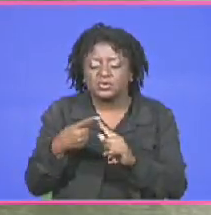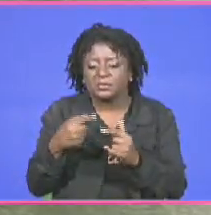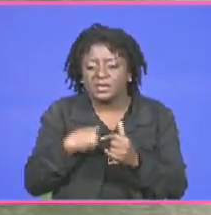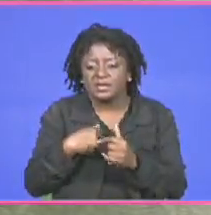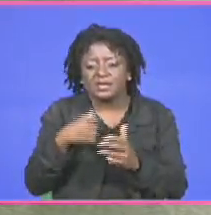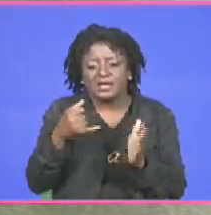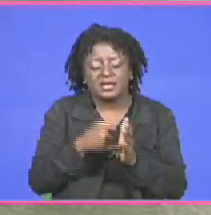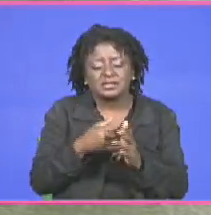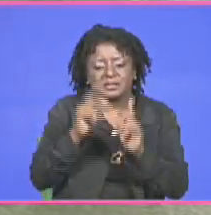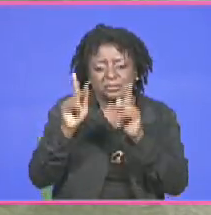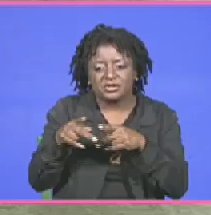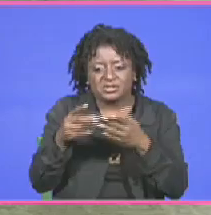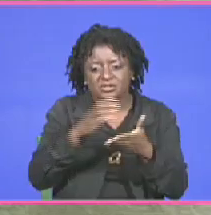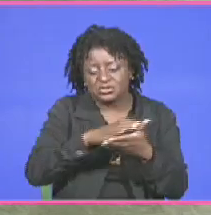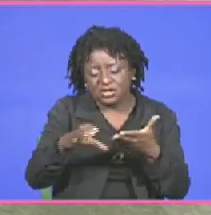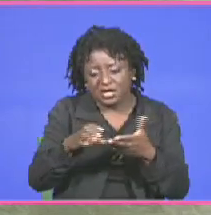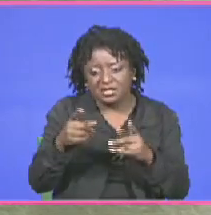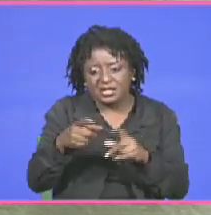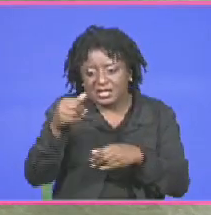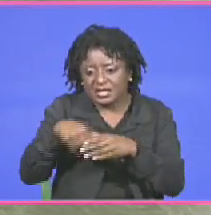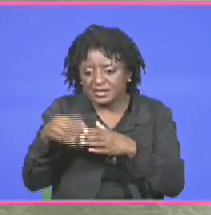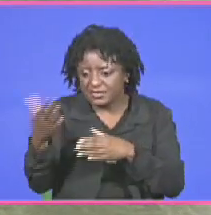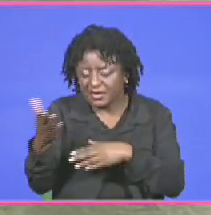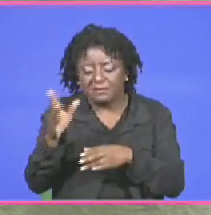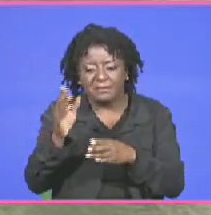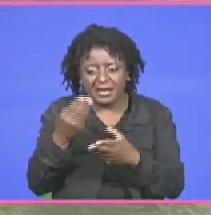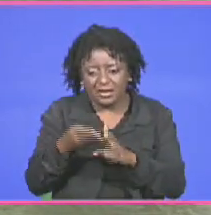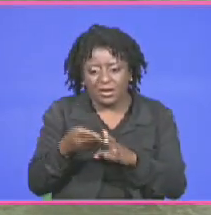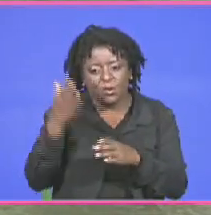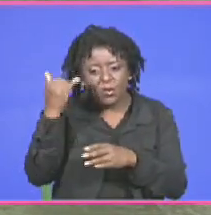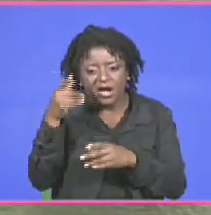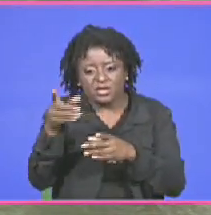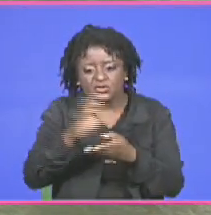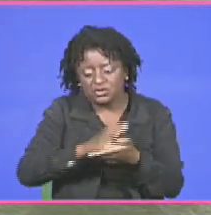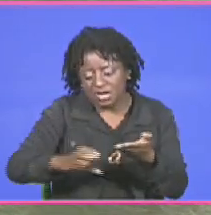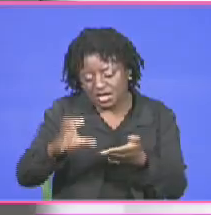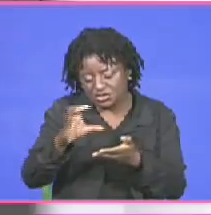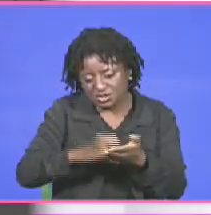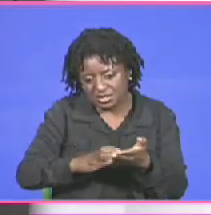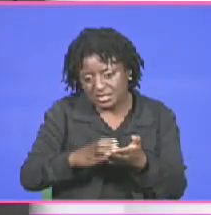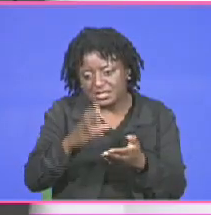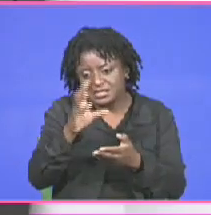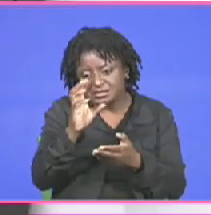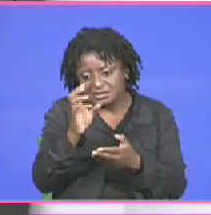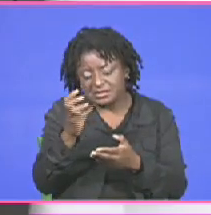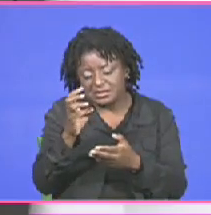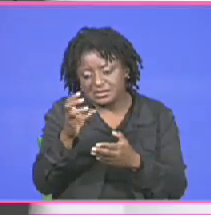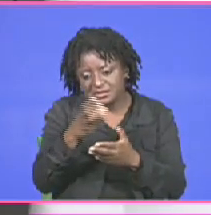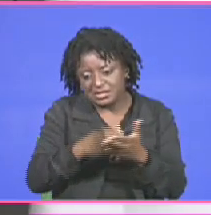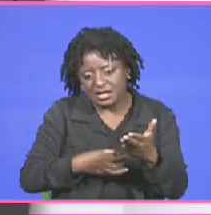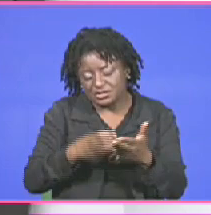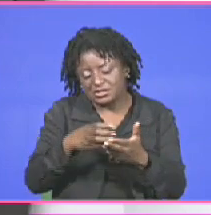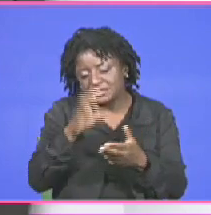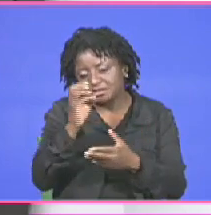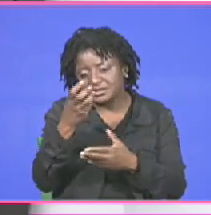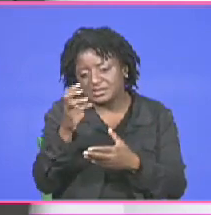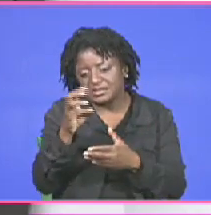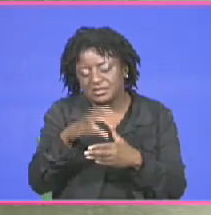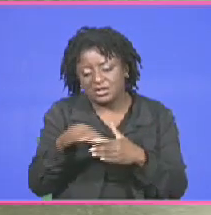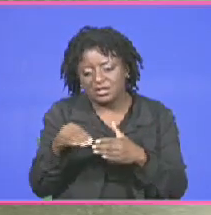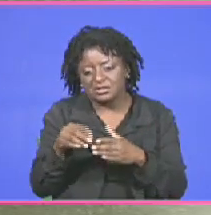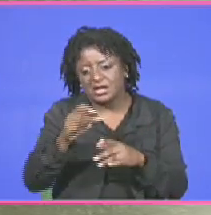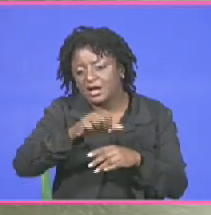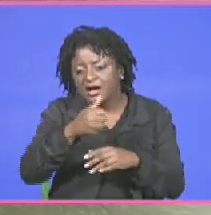their bank. Why are you charging me $16? Mitzi Chipman says the same exorbitant fees, in her view, are happening for other unknown